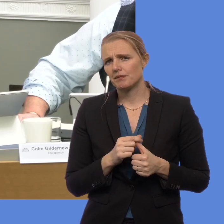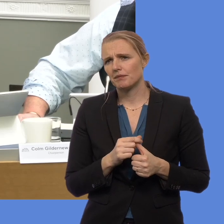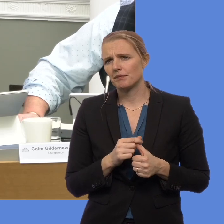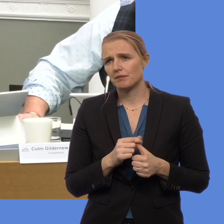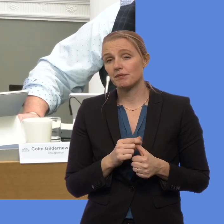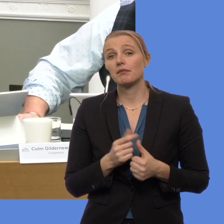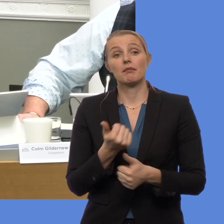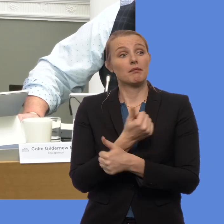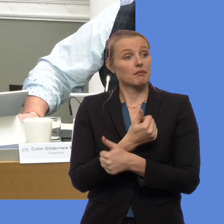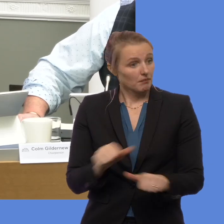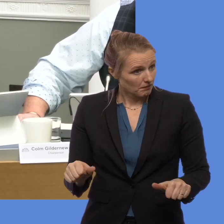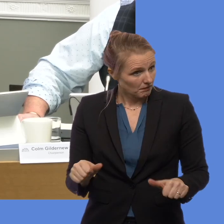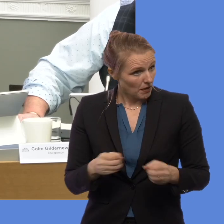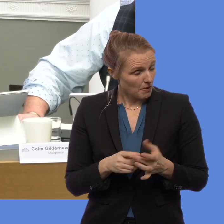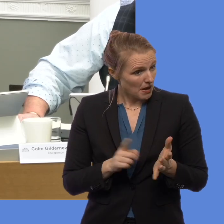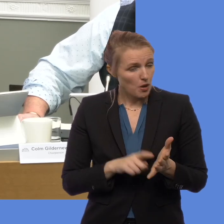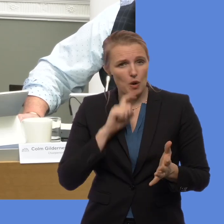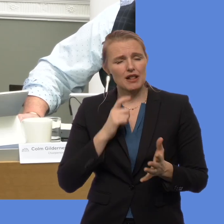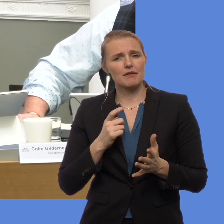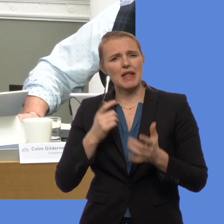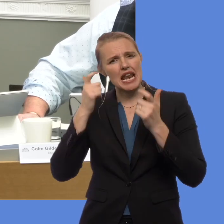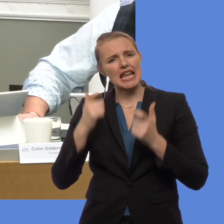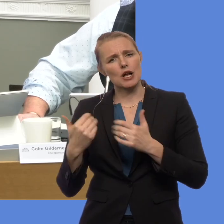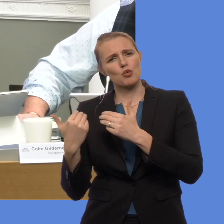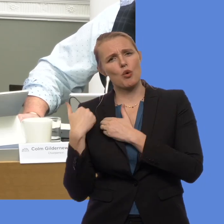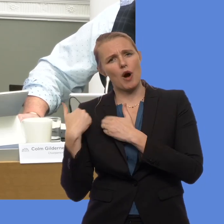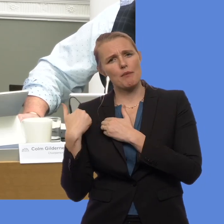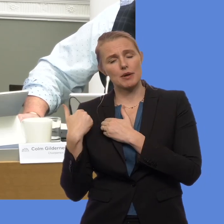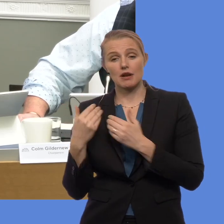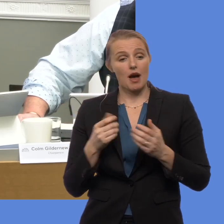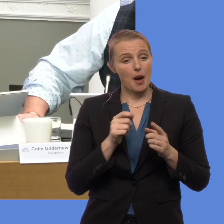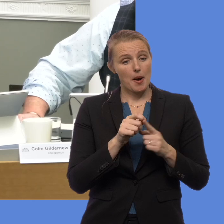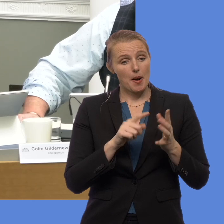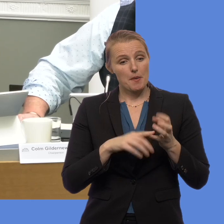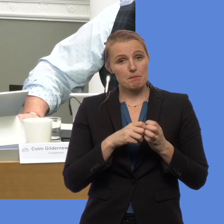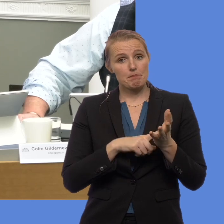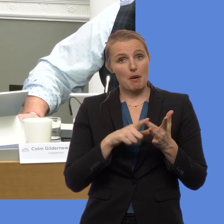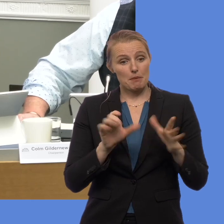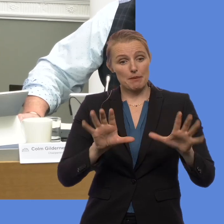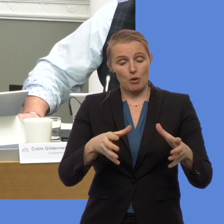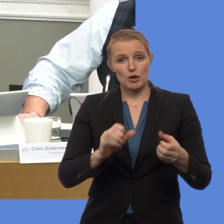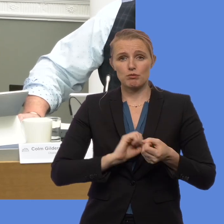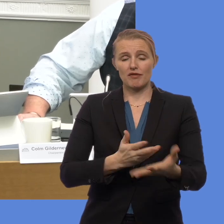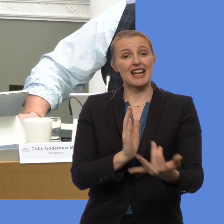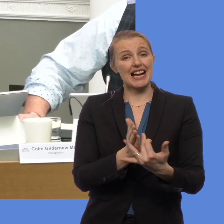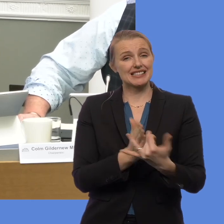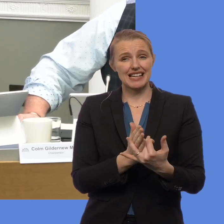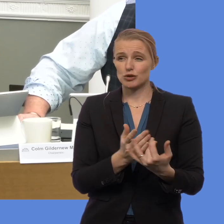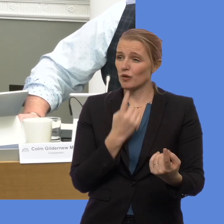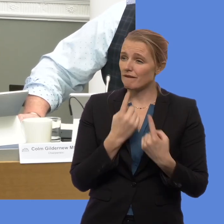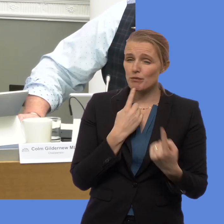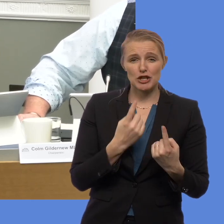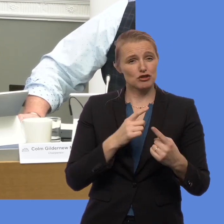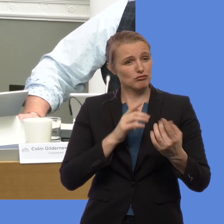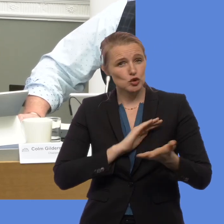enacted, there'll be a legal requirement or statutory requirement on public bodies to provide access to information services through sign